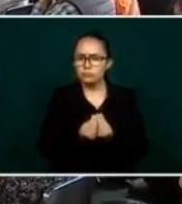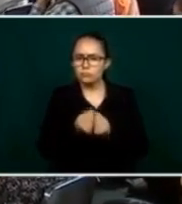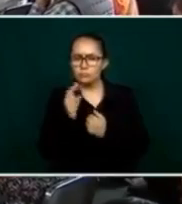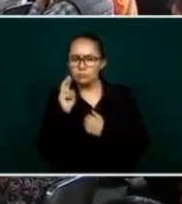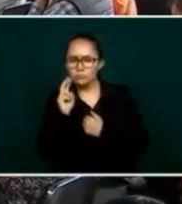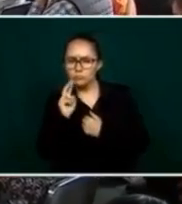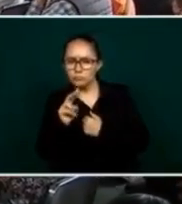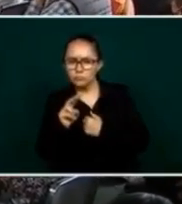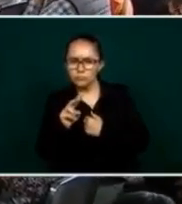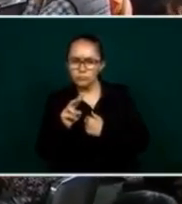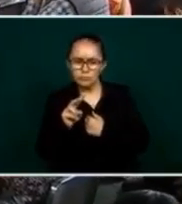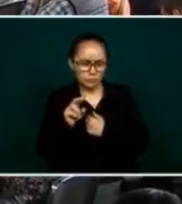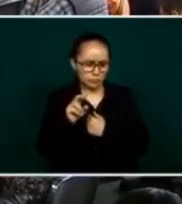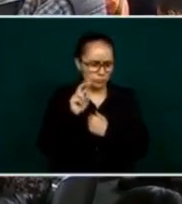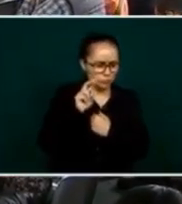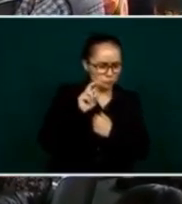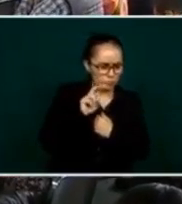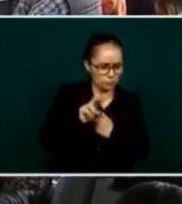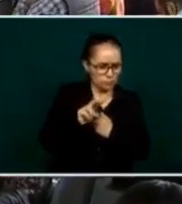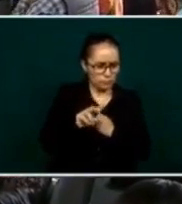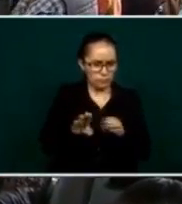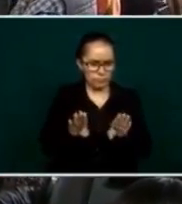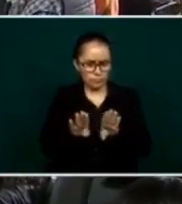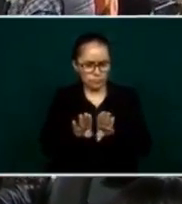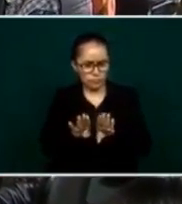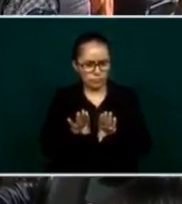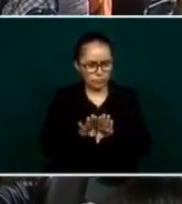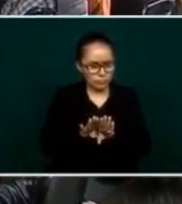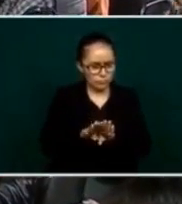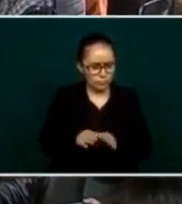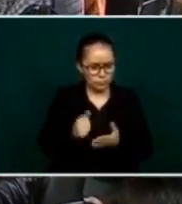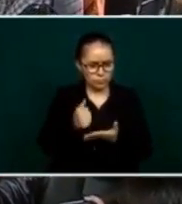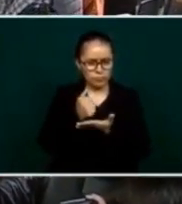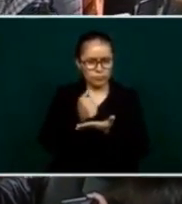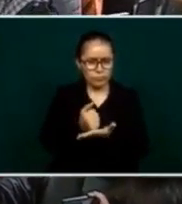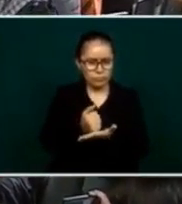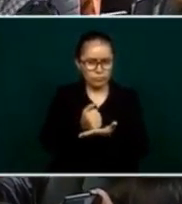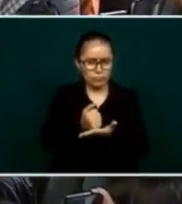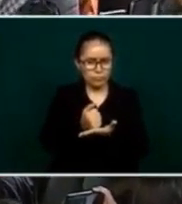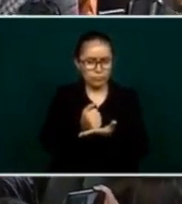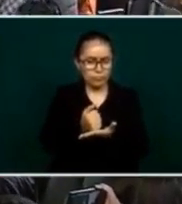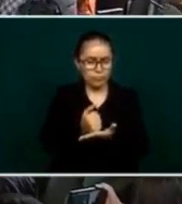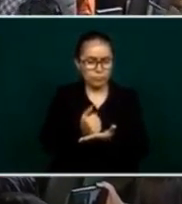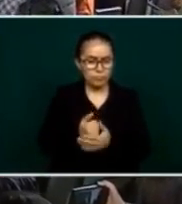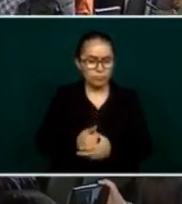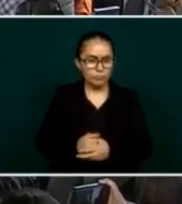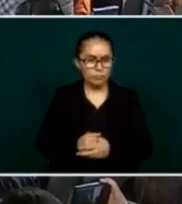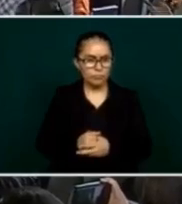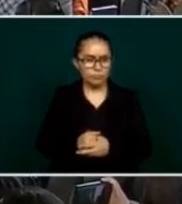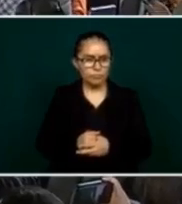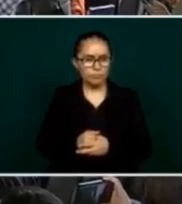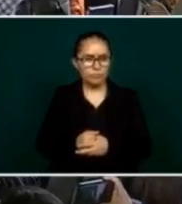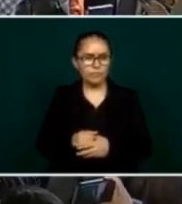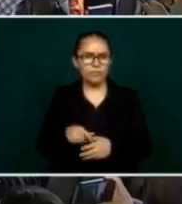releasing actions to protect the people as never before